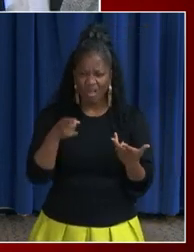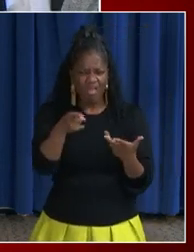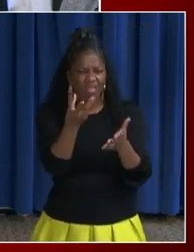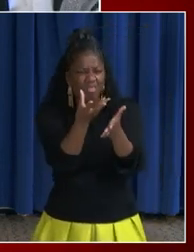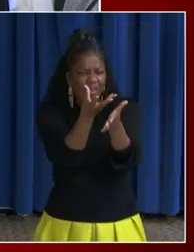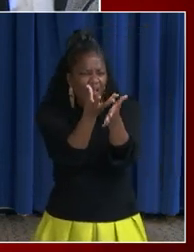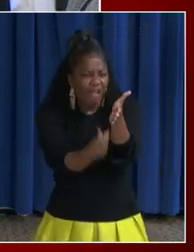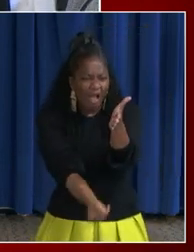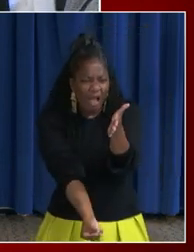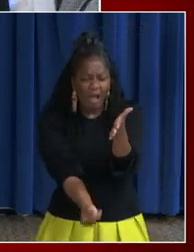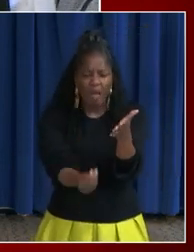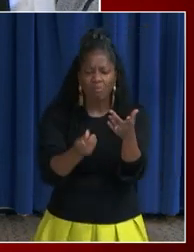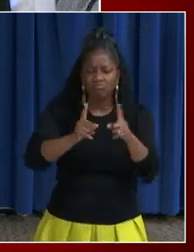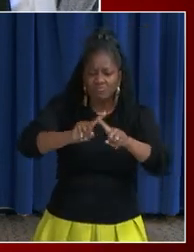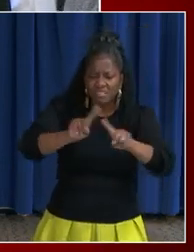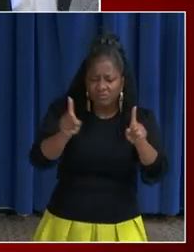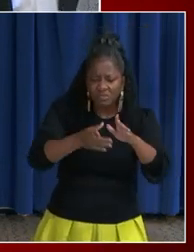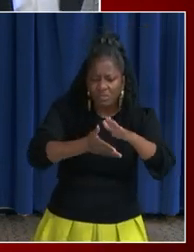different operations?